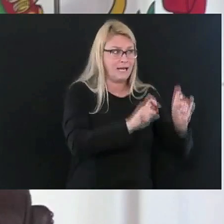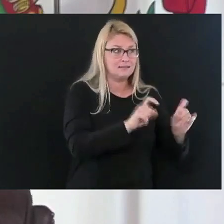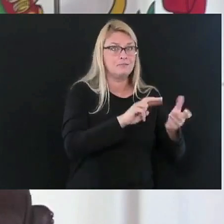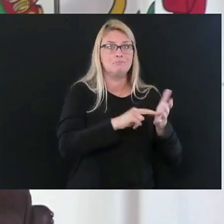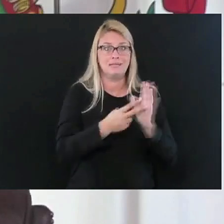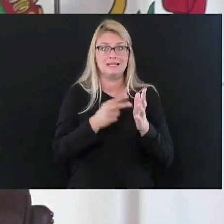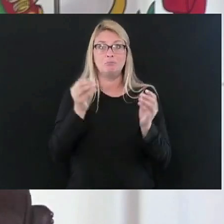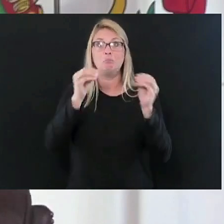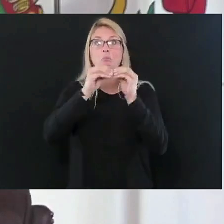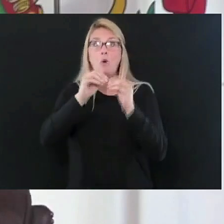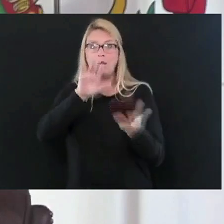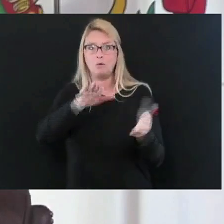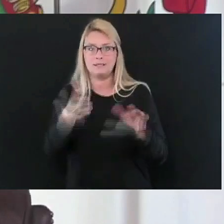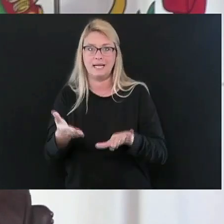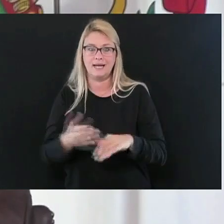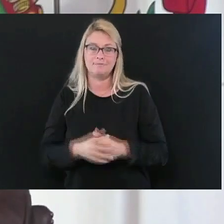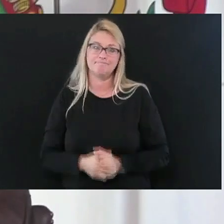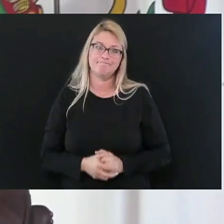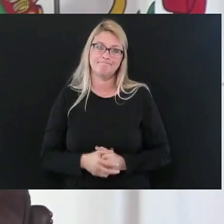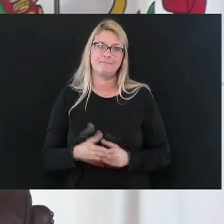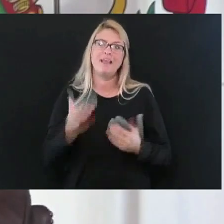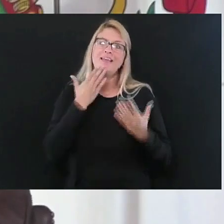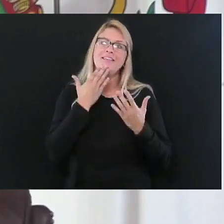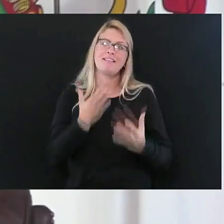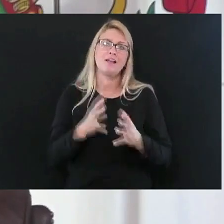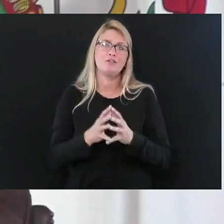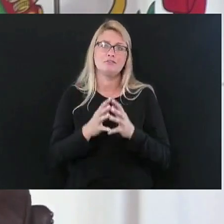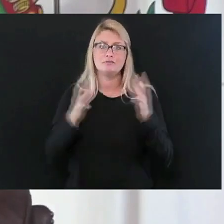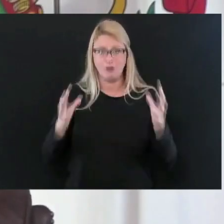have. So anyway, thank you all so